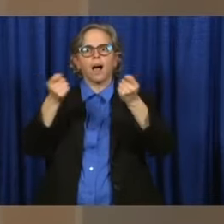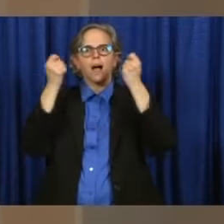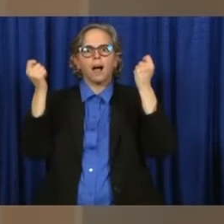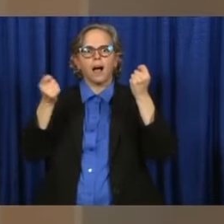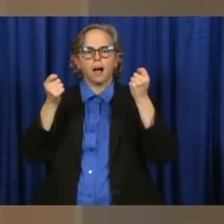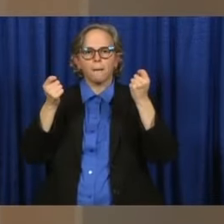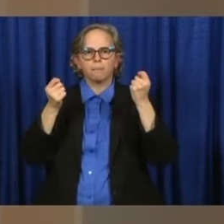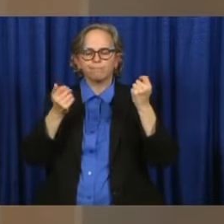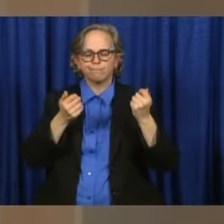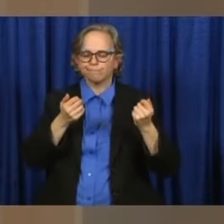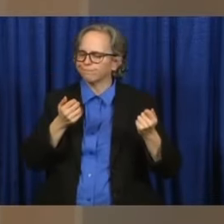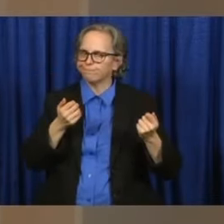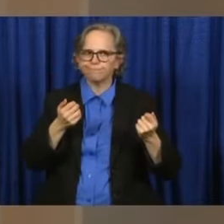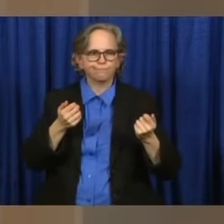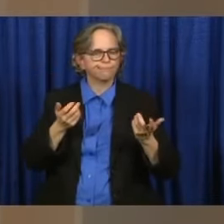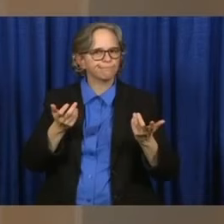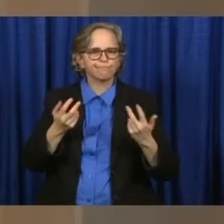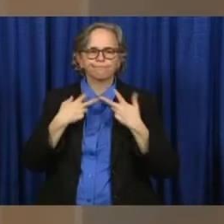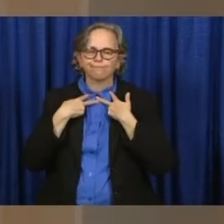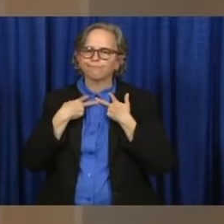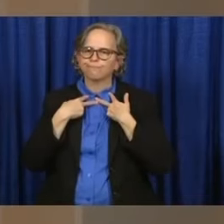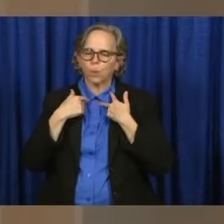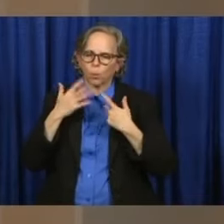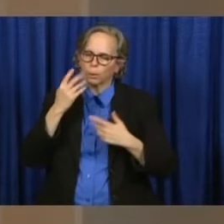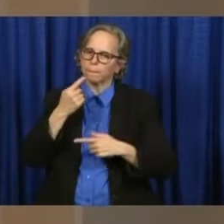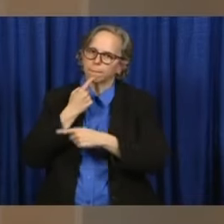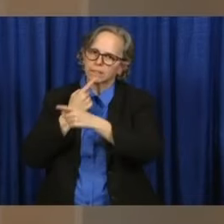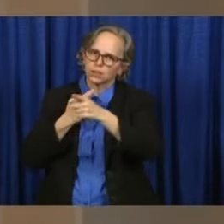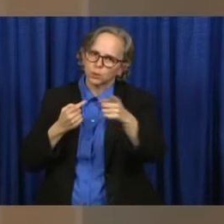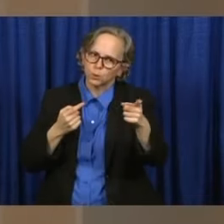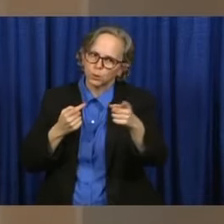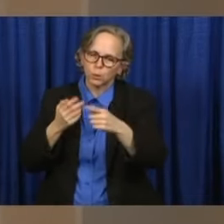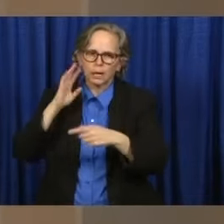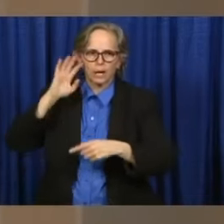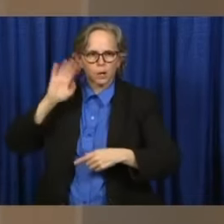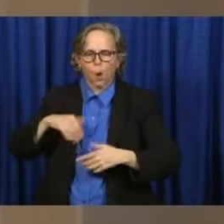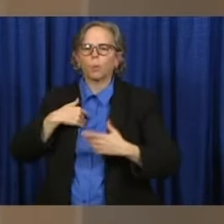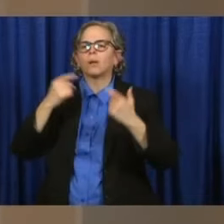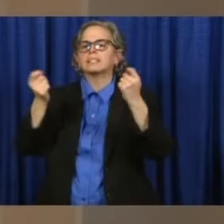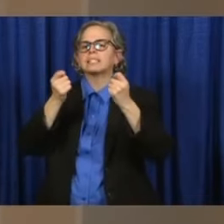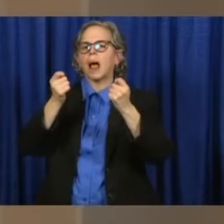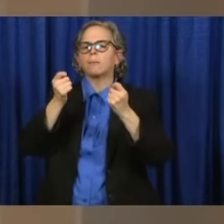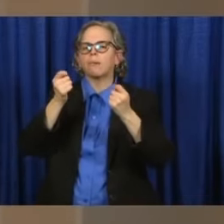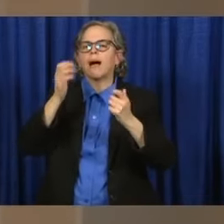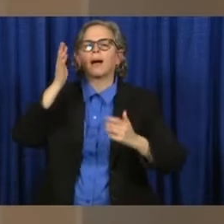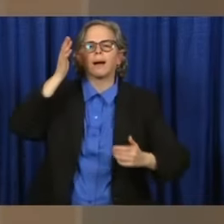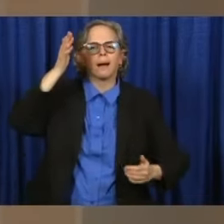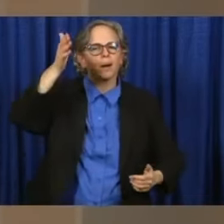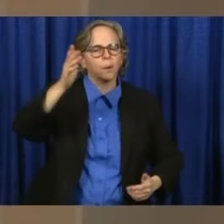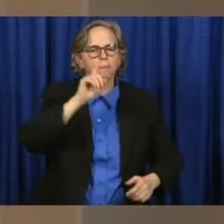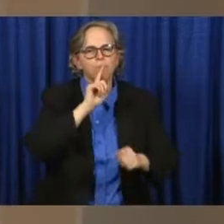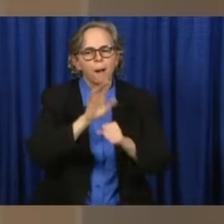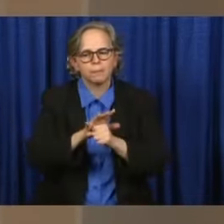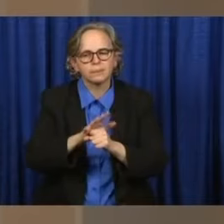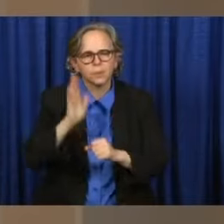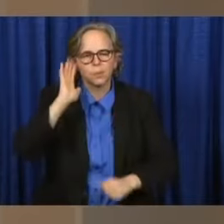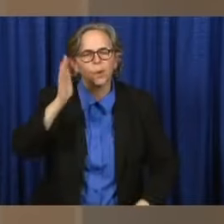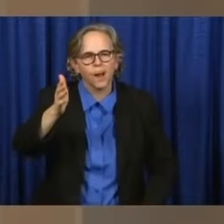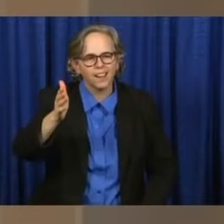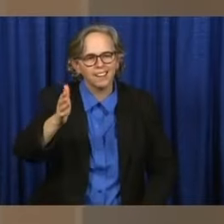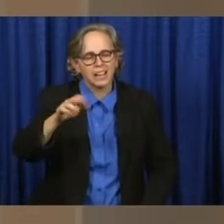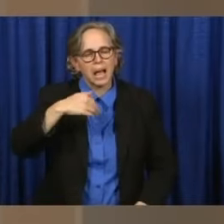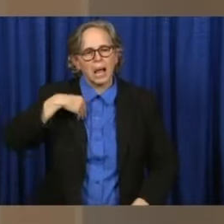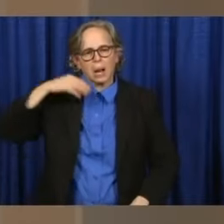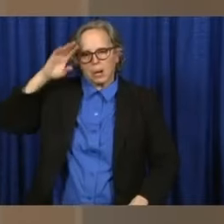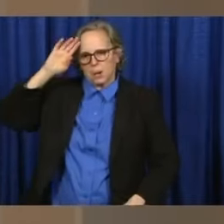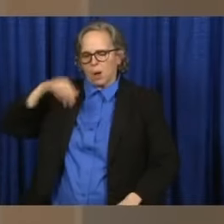that there will be a time for celebration in the future, and we'll be back to see you. And I also want to, we get these things every once in a while.